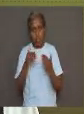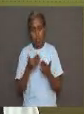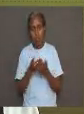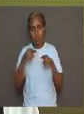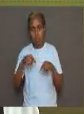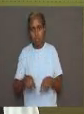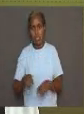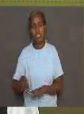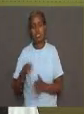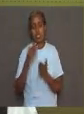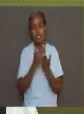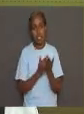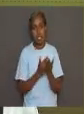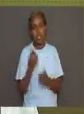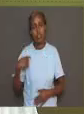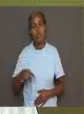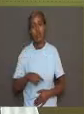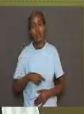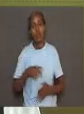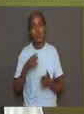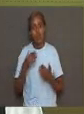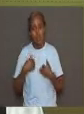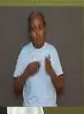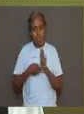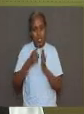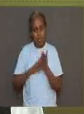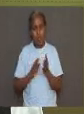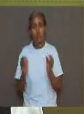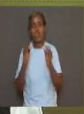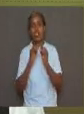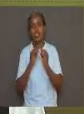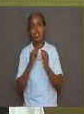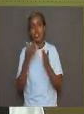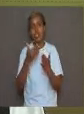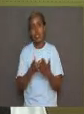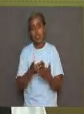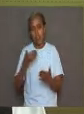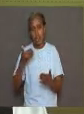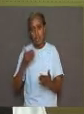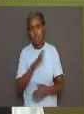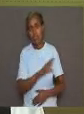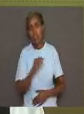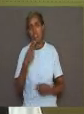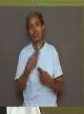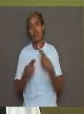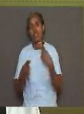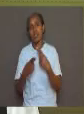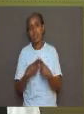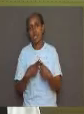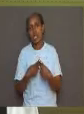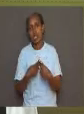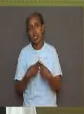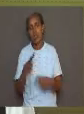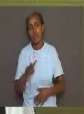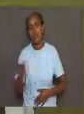today's lesson. We have reviewed the addition, subtraction, and multiplication